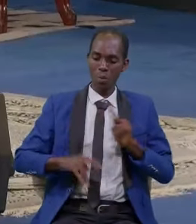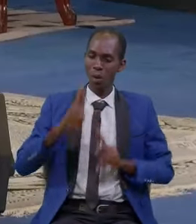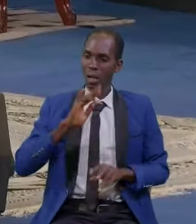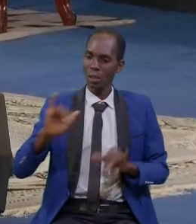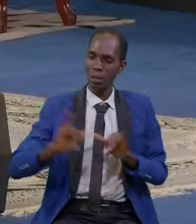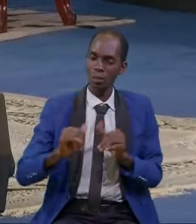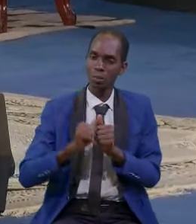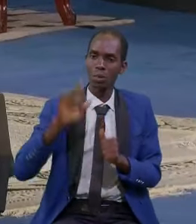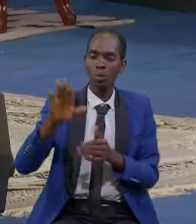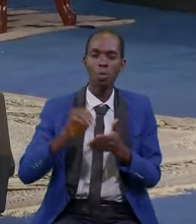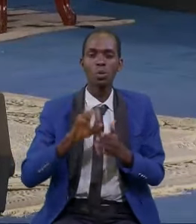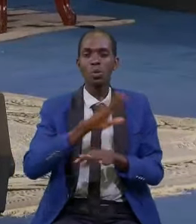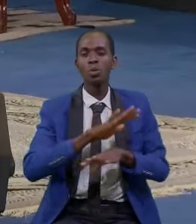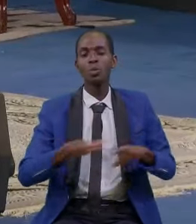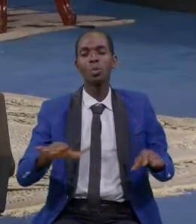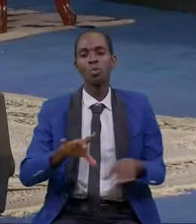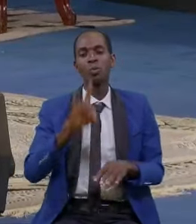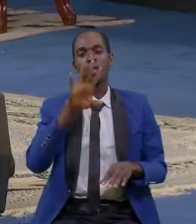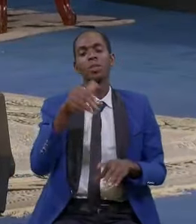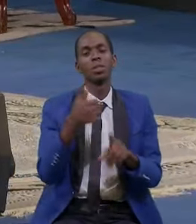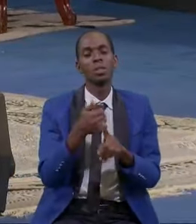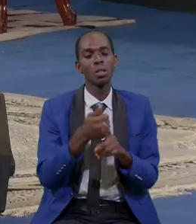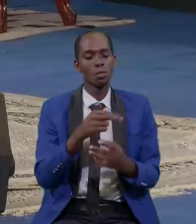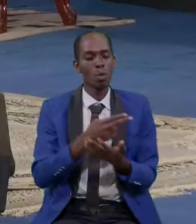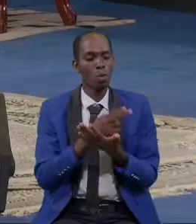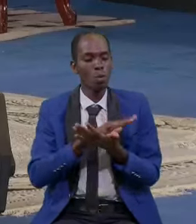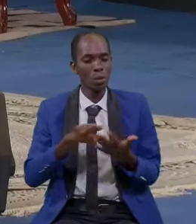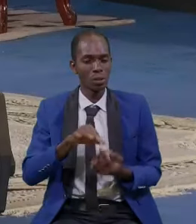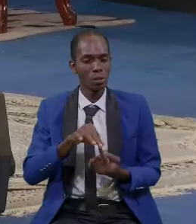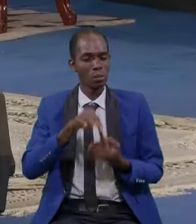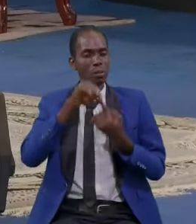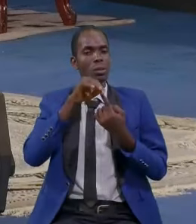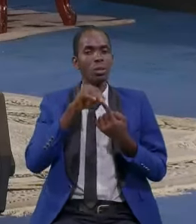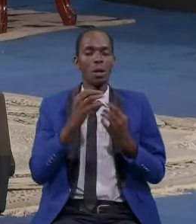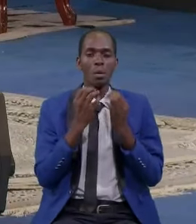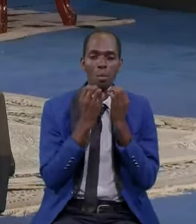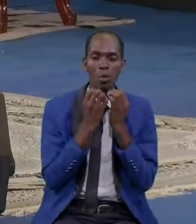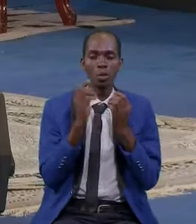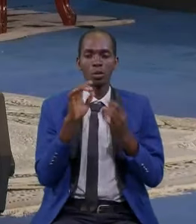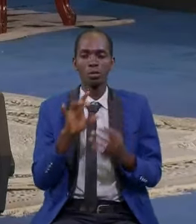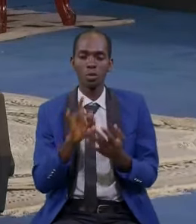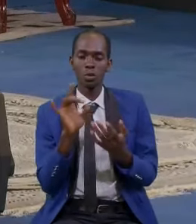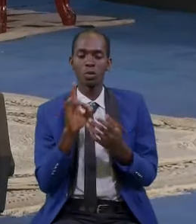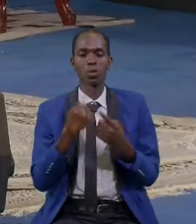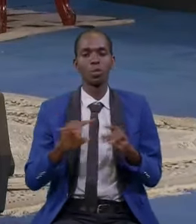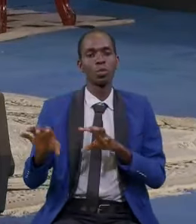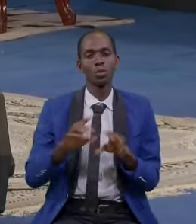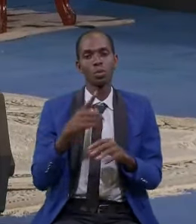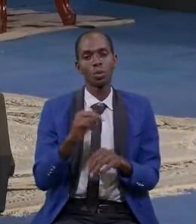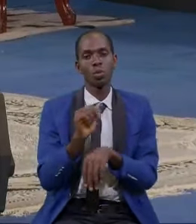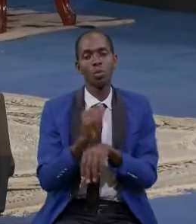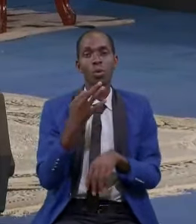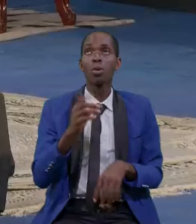sacred, unique, chosen to do the work of God. If he has selected you,